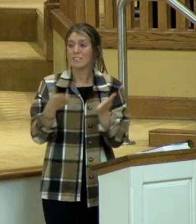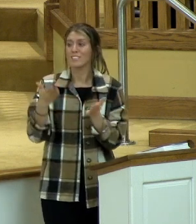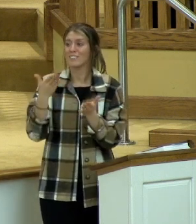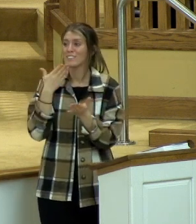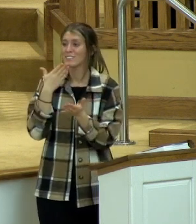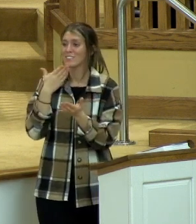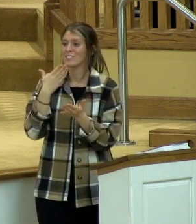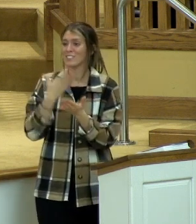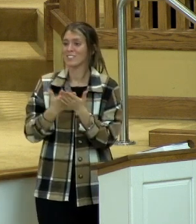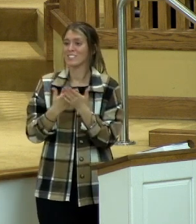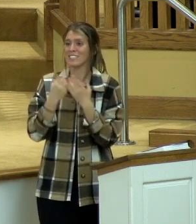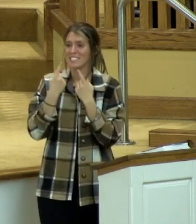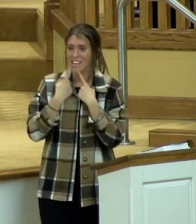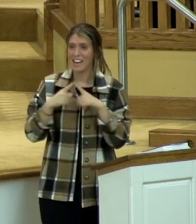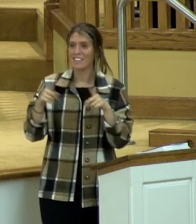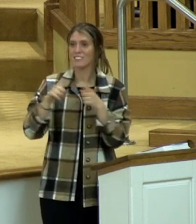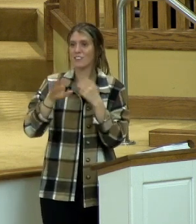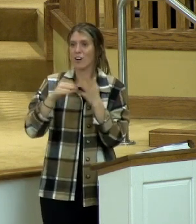Great joy.